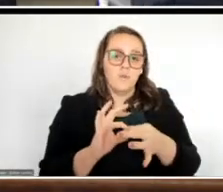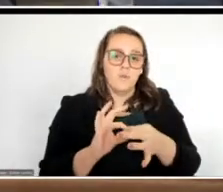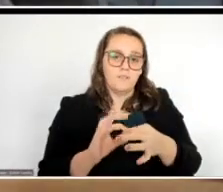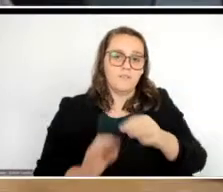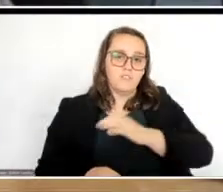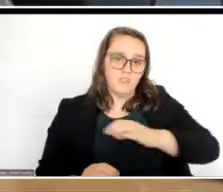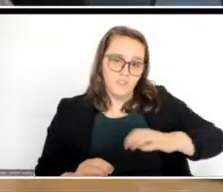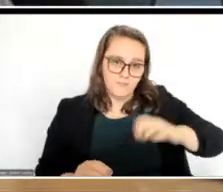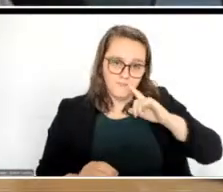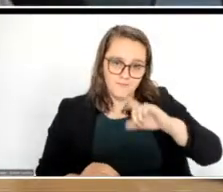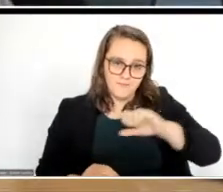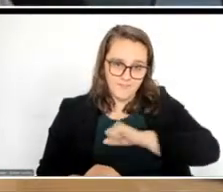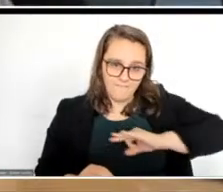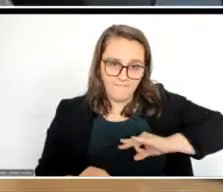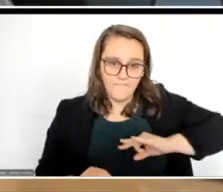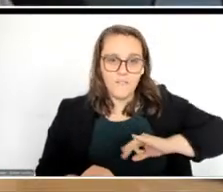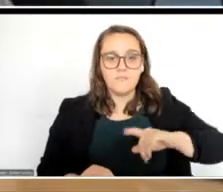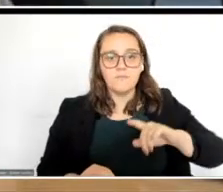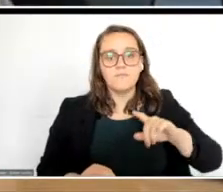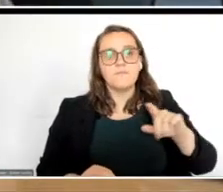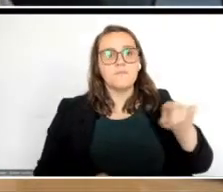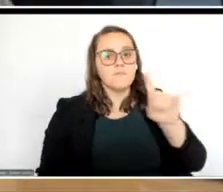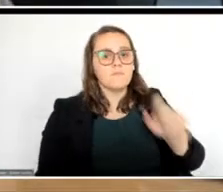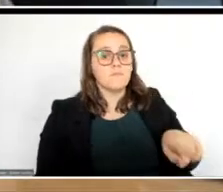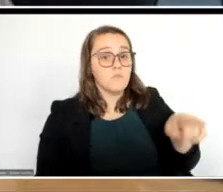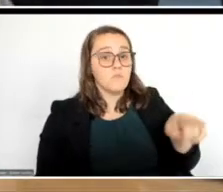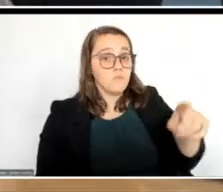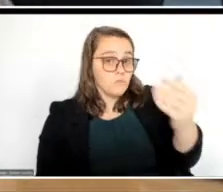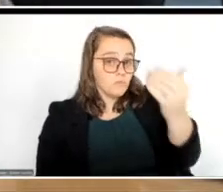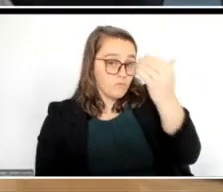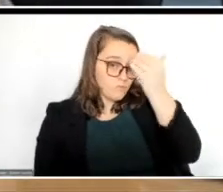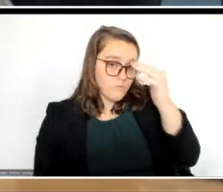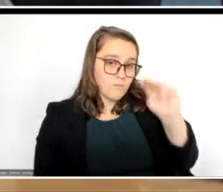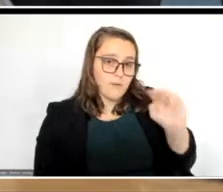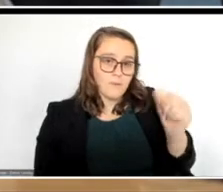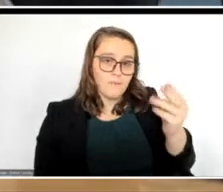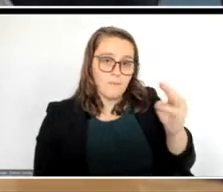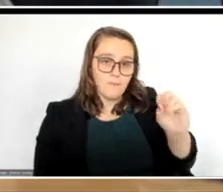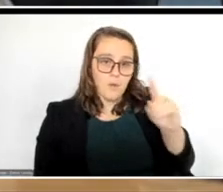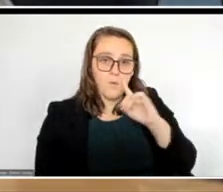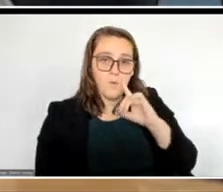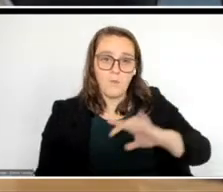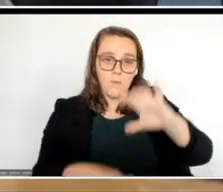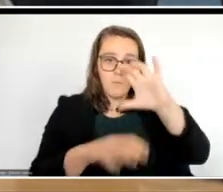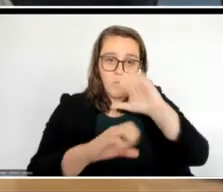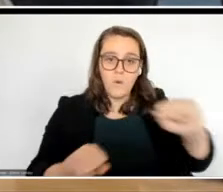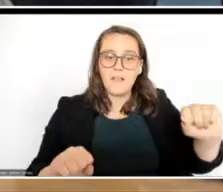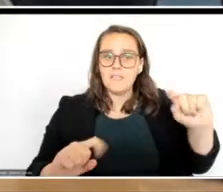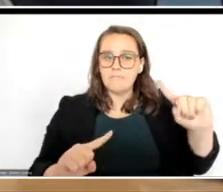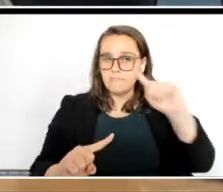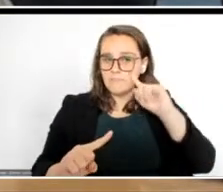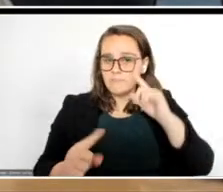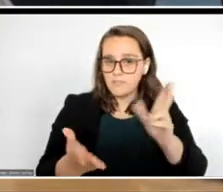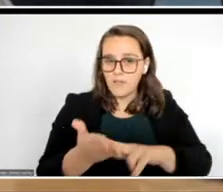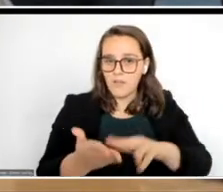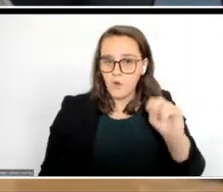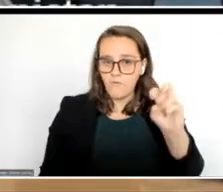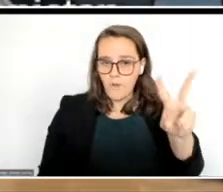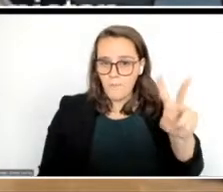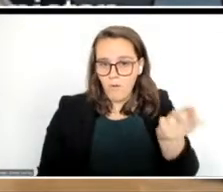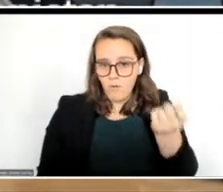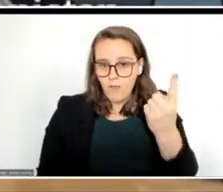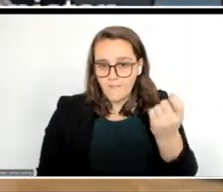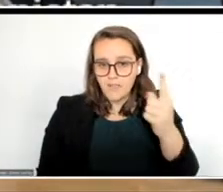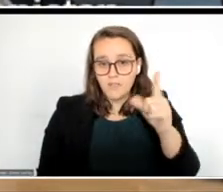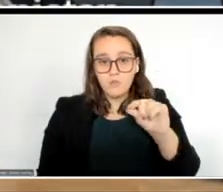Are you familiar with a memo that the President reportedly signed on November 11th,